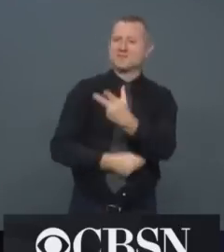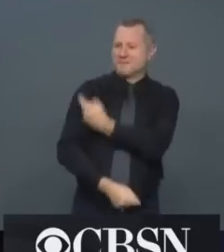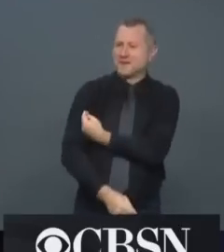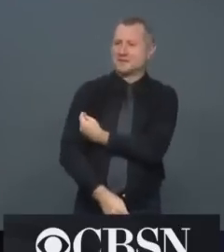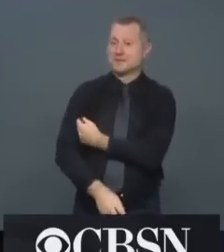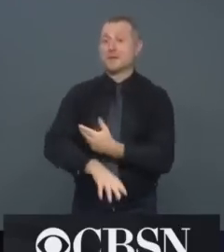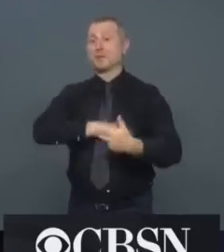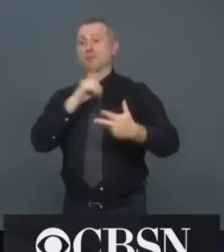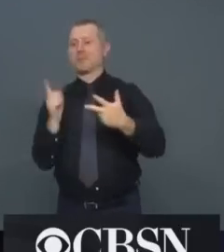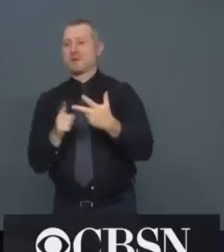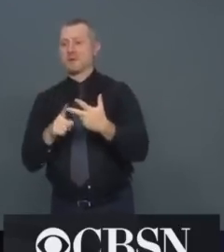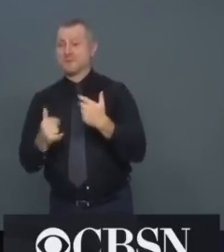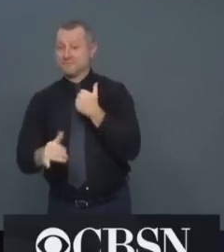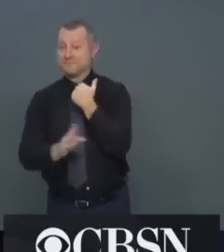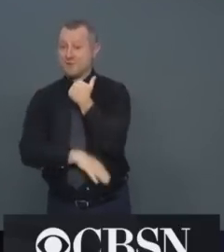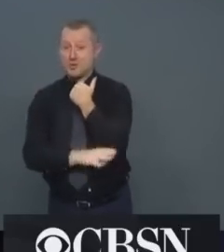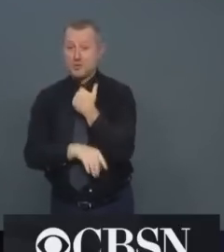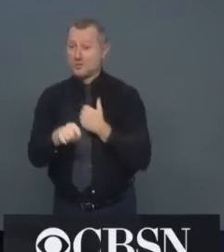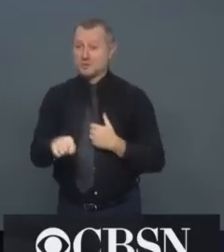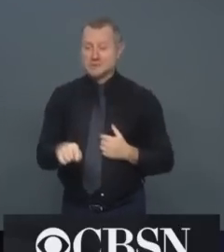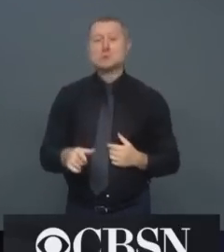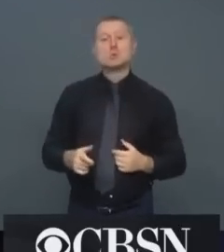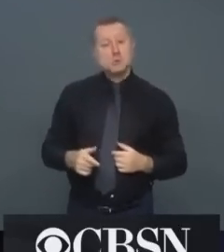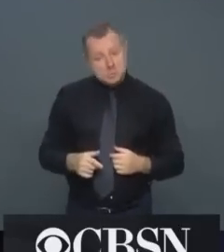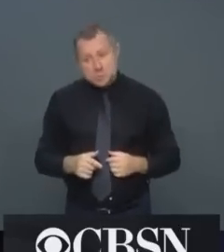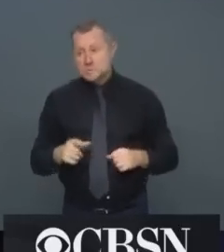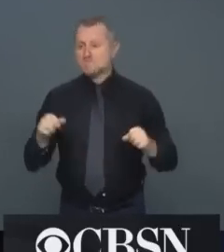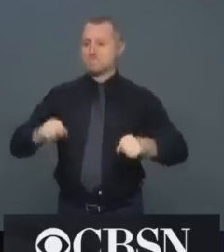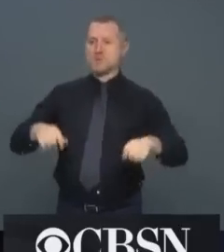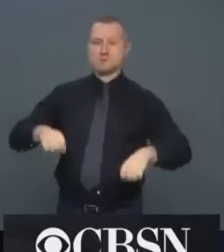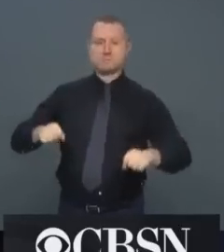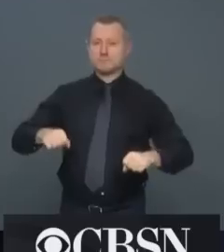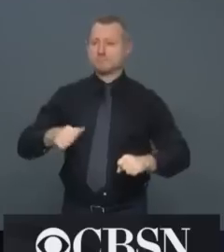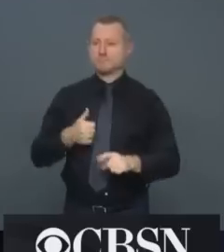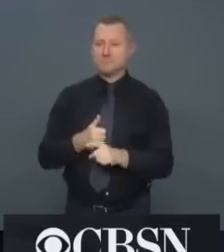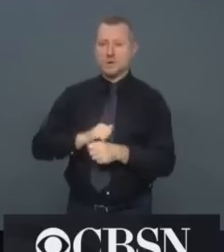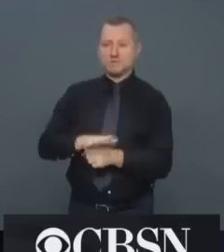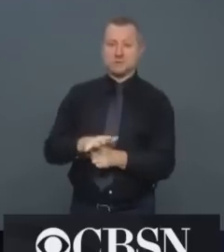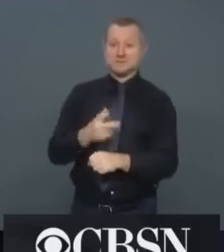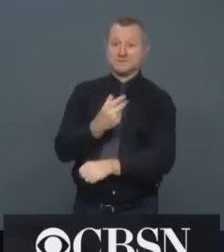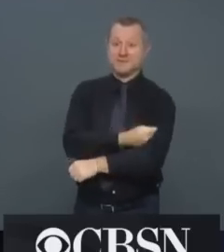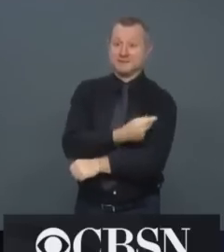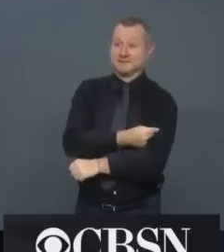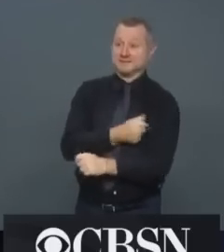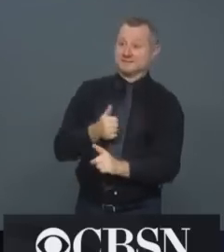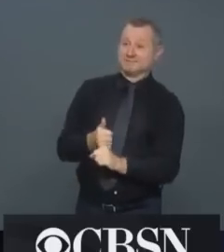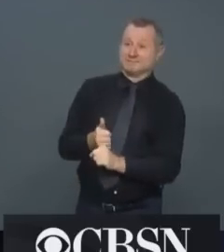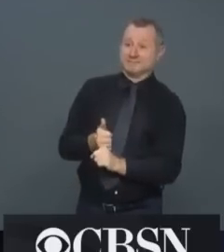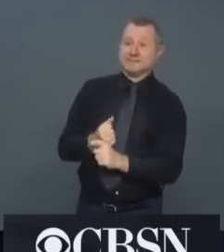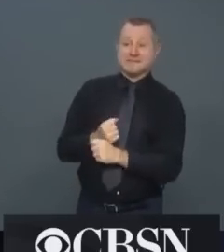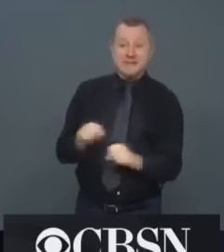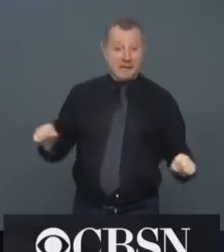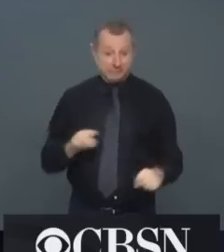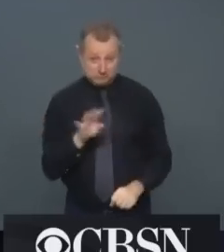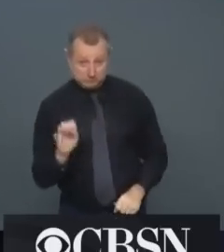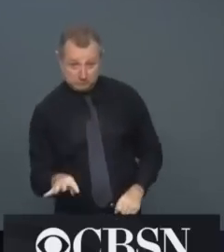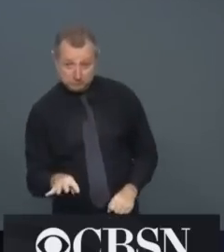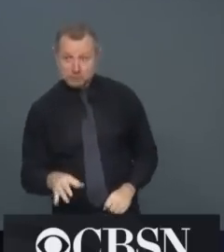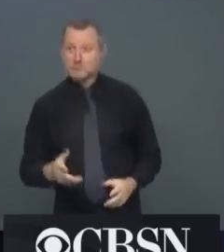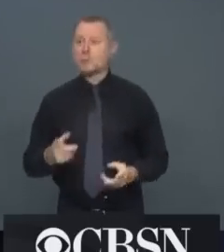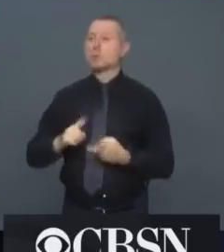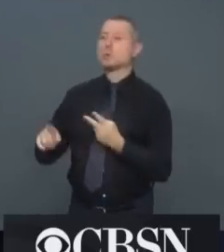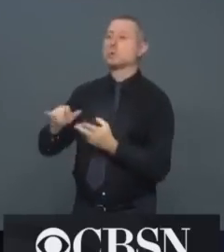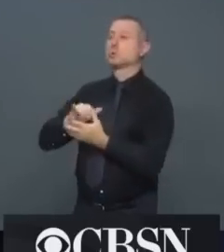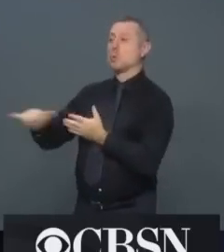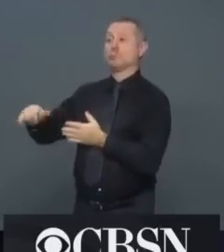third, in the fall, you have vaccines themselves. We have to make sure it's safe. We're going to have New York certify that. And then we have to